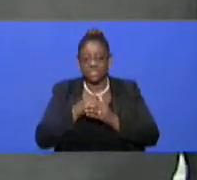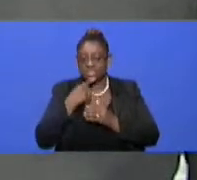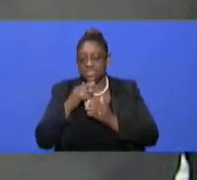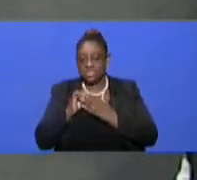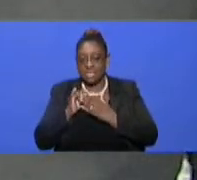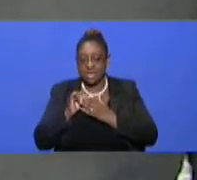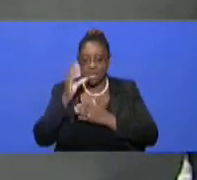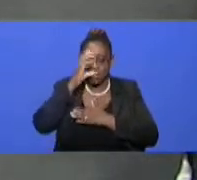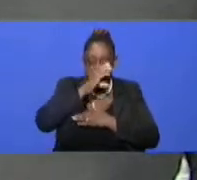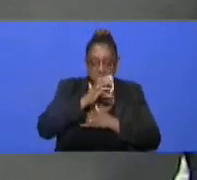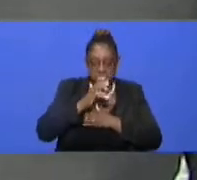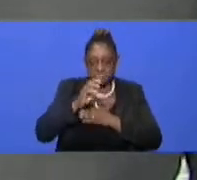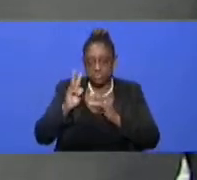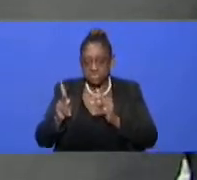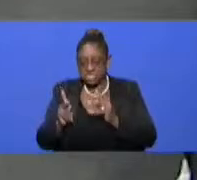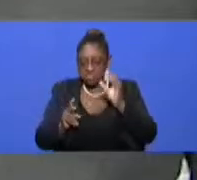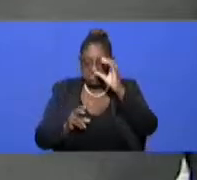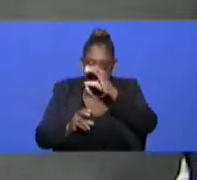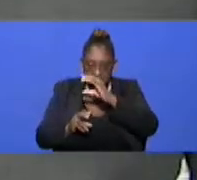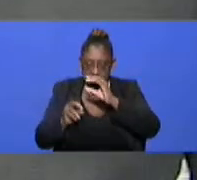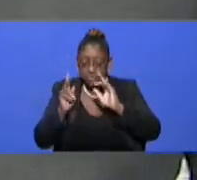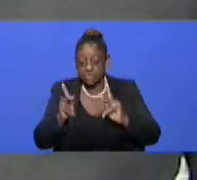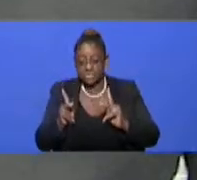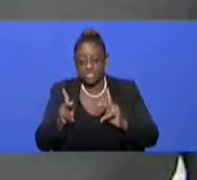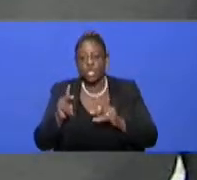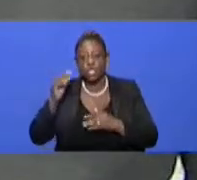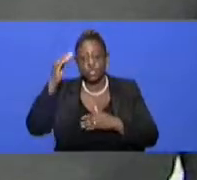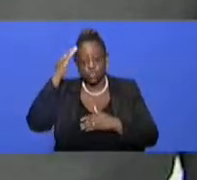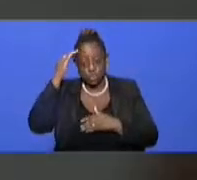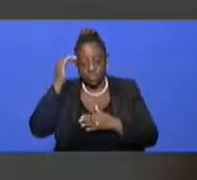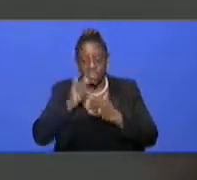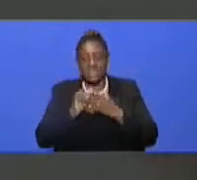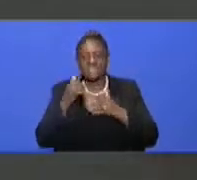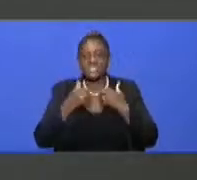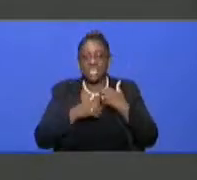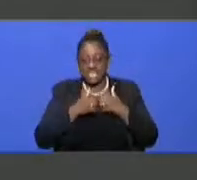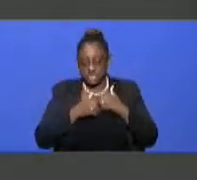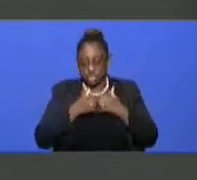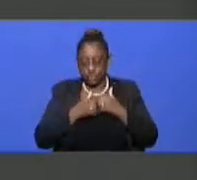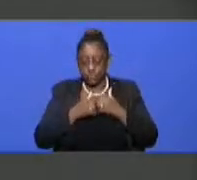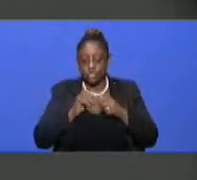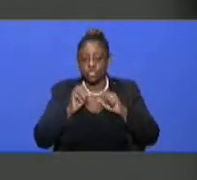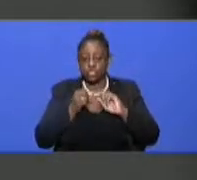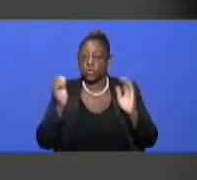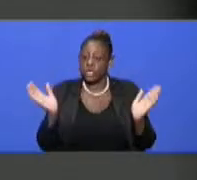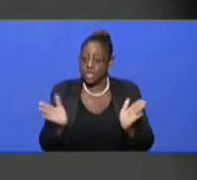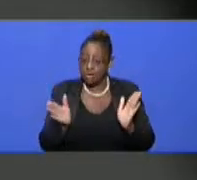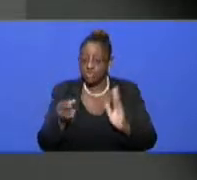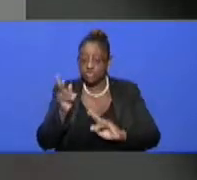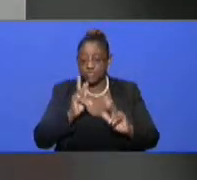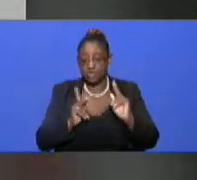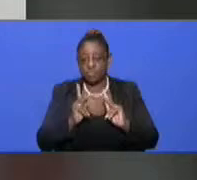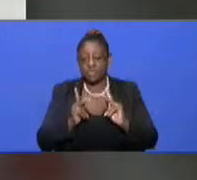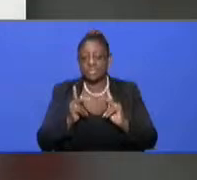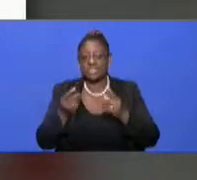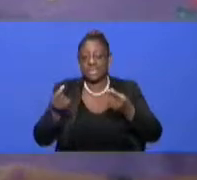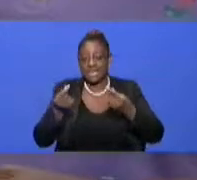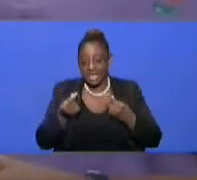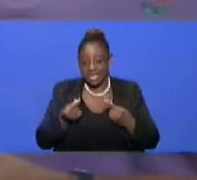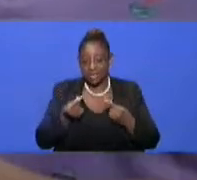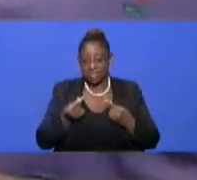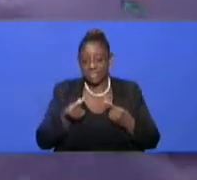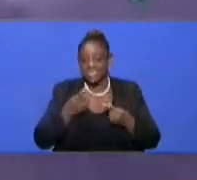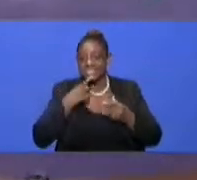so-and-so is missing. So, it is an issue. It is a crisis. So we want to encourage persons to come out. We want to paint the